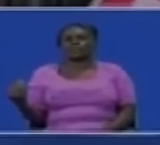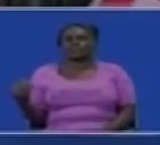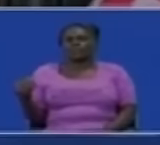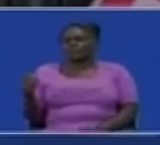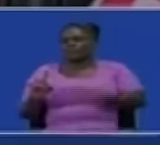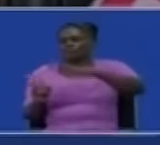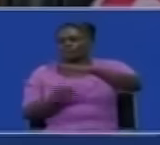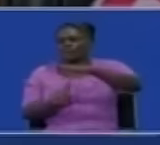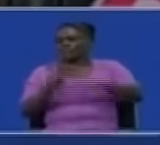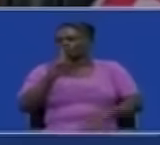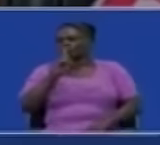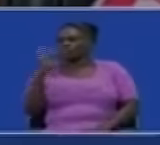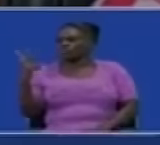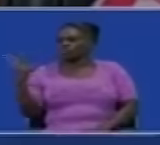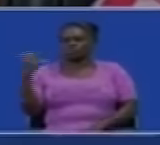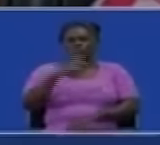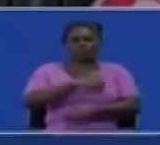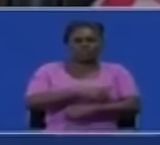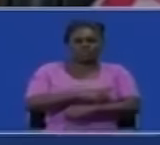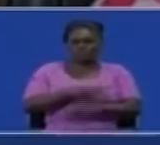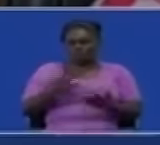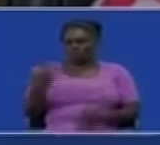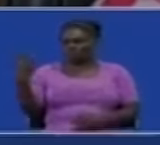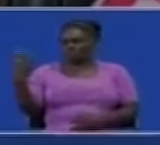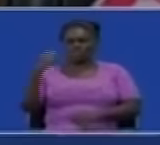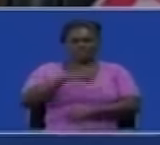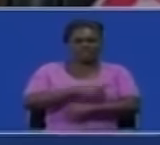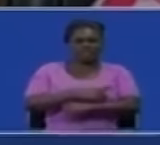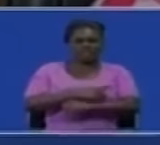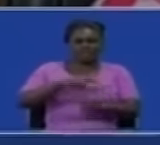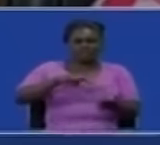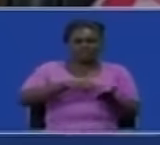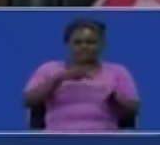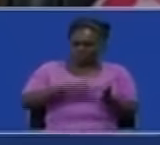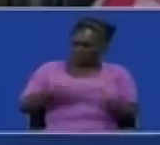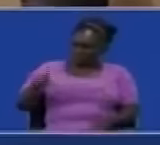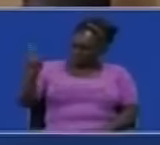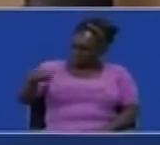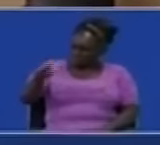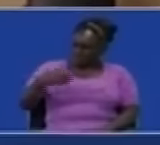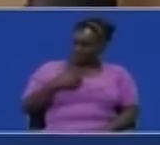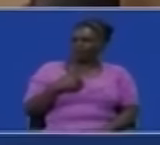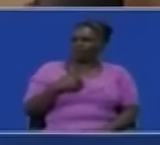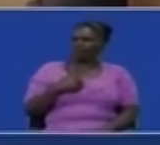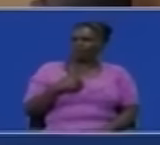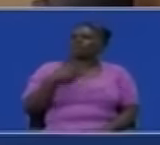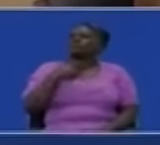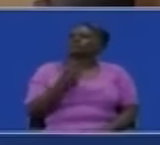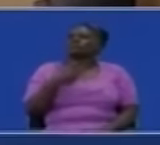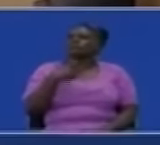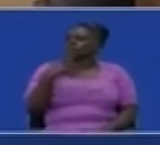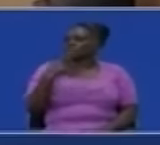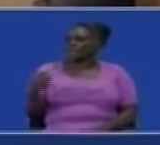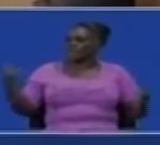is quiet for 2 days or 3 days. That means they are guilty. The trade union adds that there